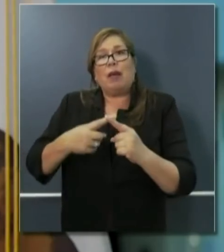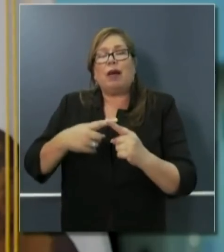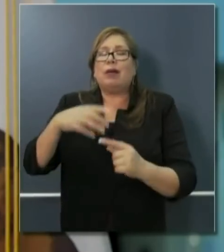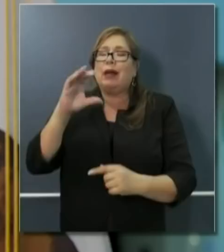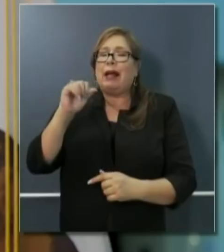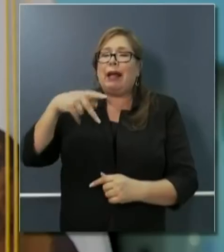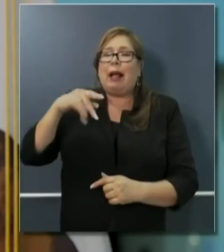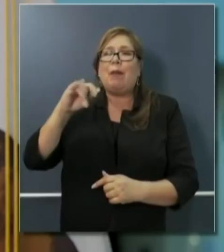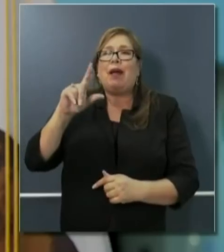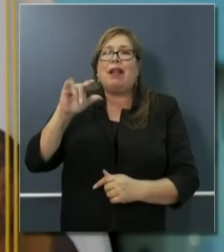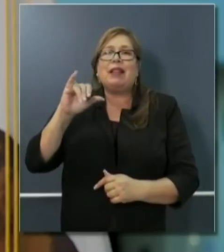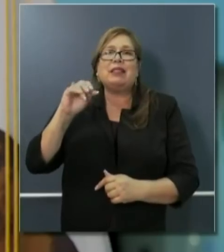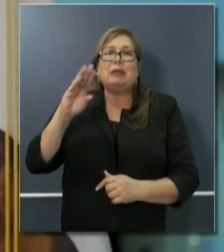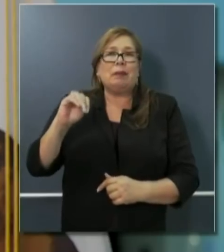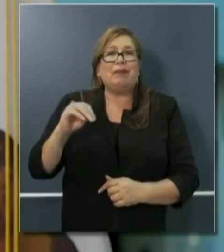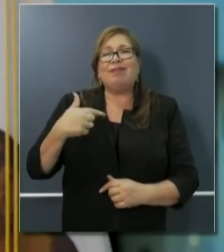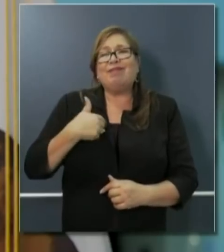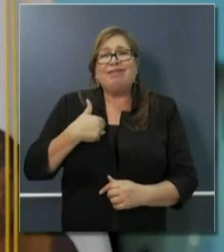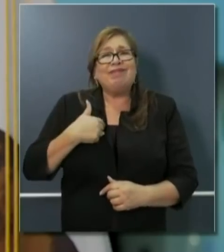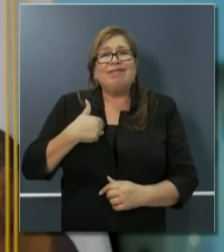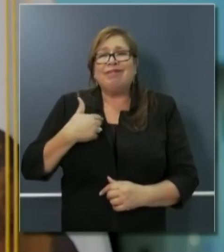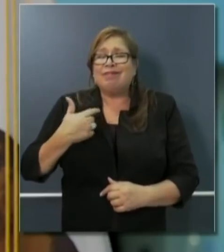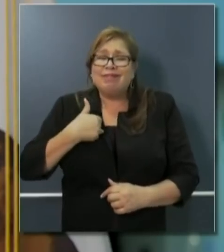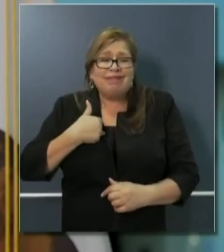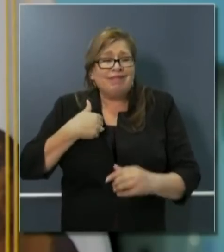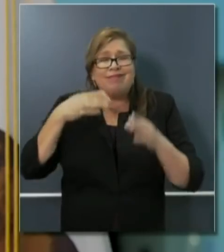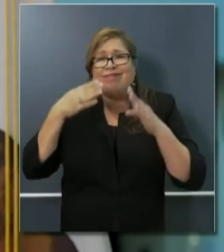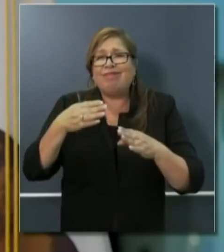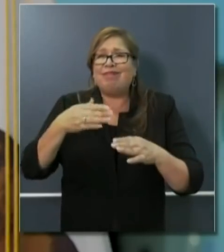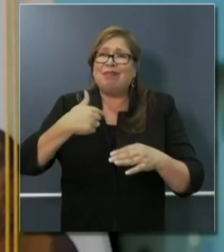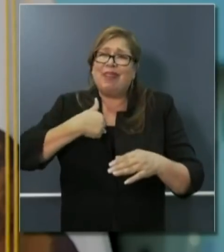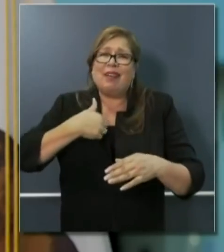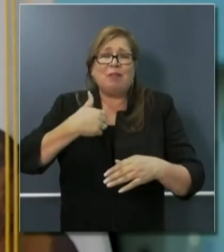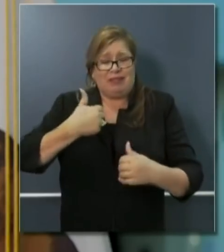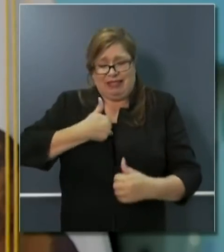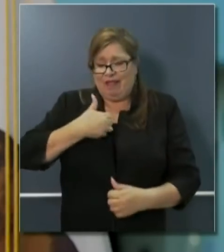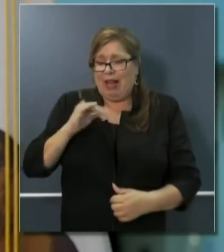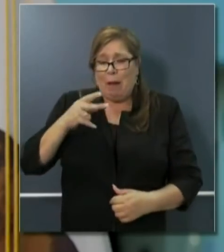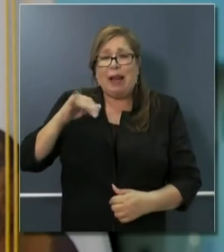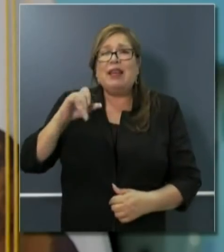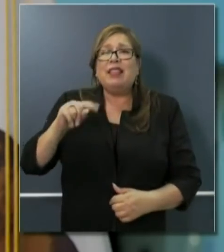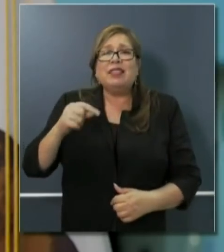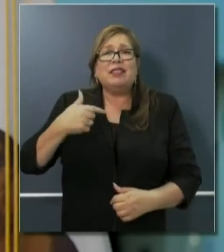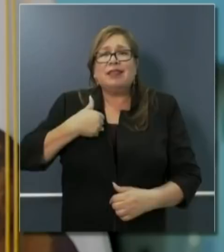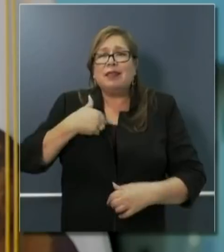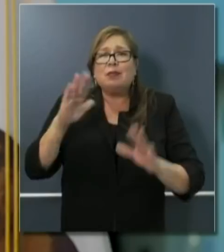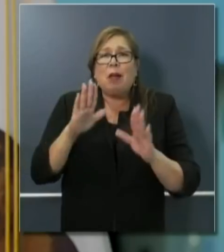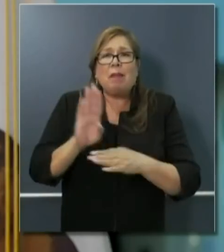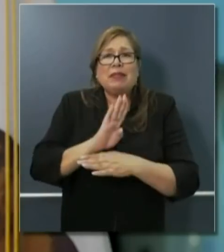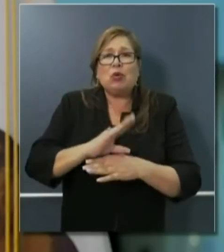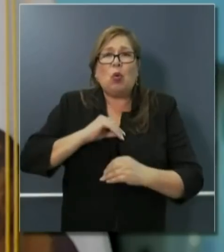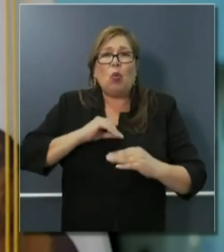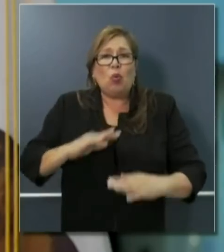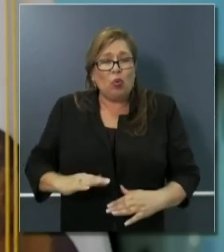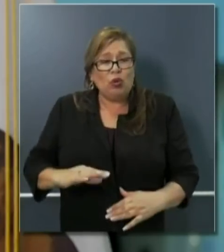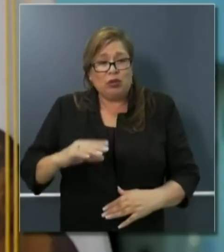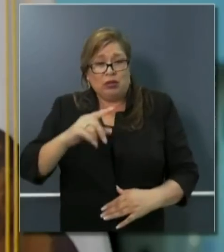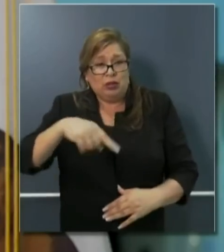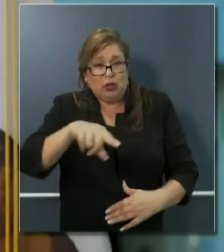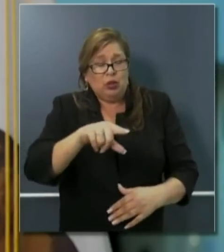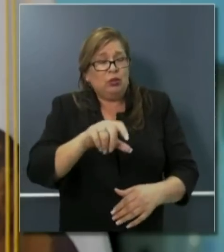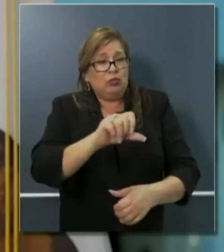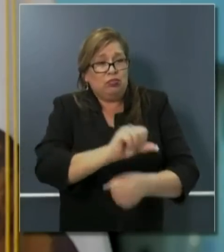a capitalist. I'm a small business owner. I'm a job creator. Well, my customers are the job creators. I'm a beneficiary of their